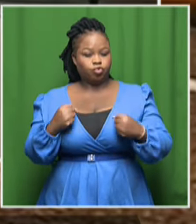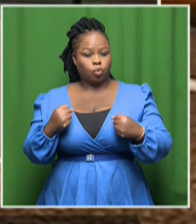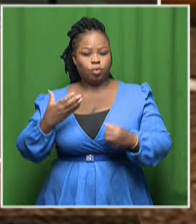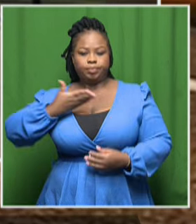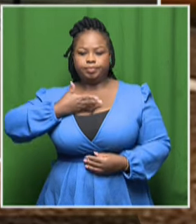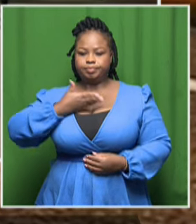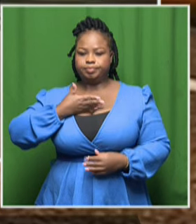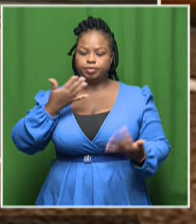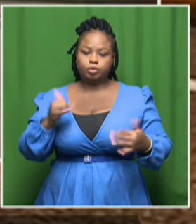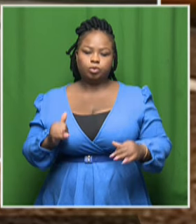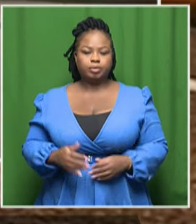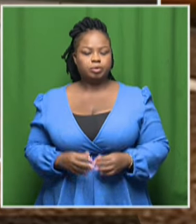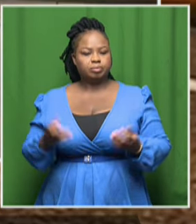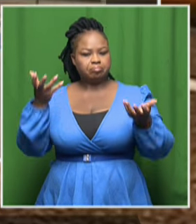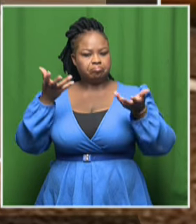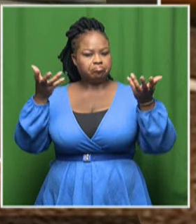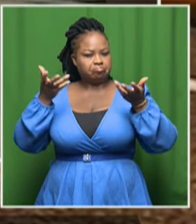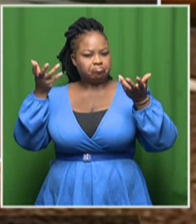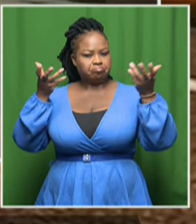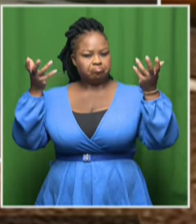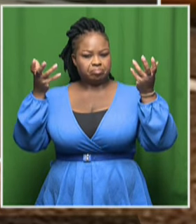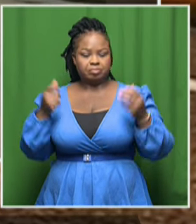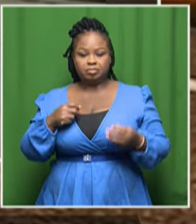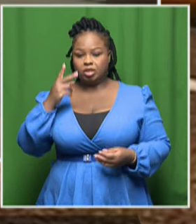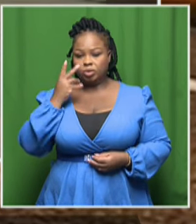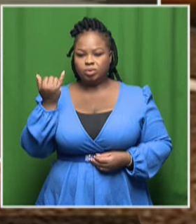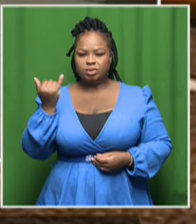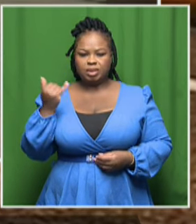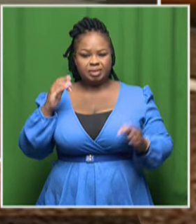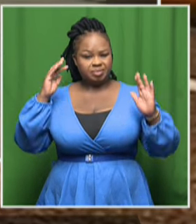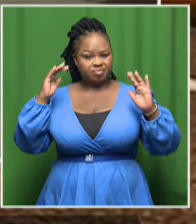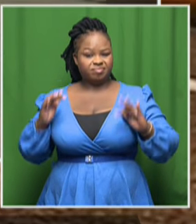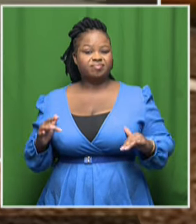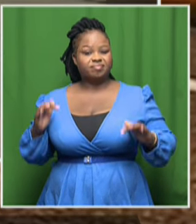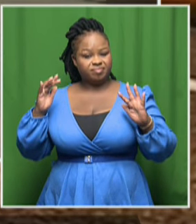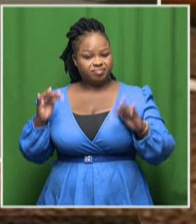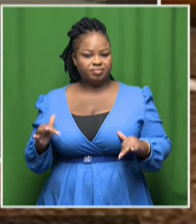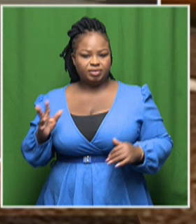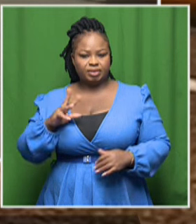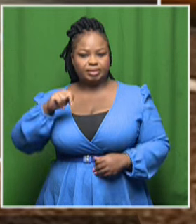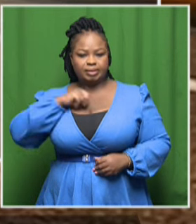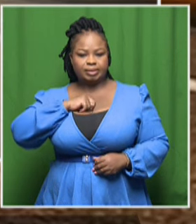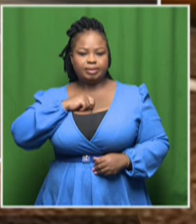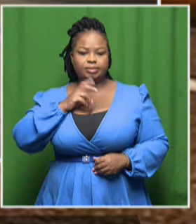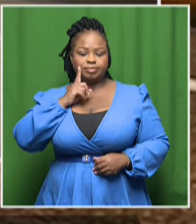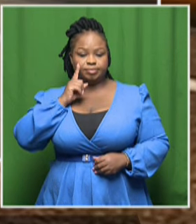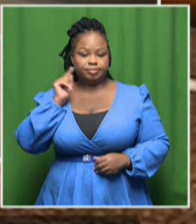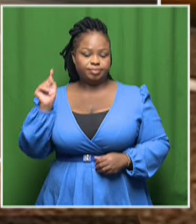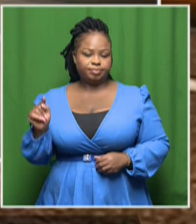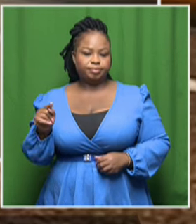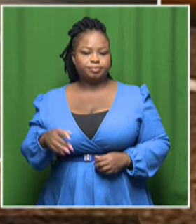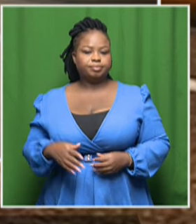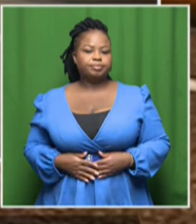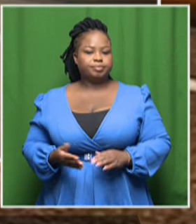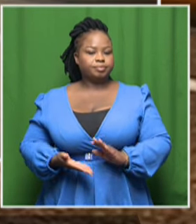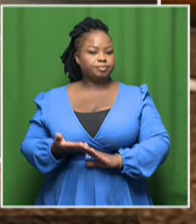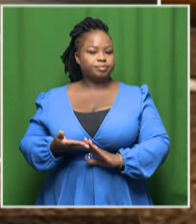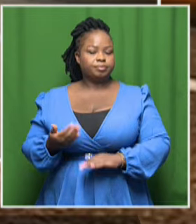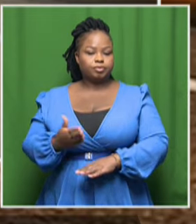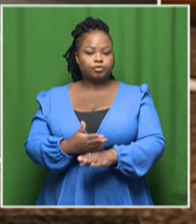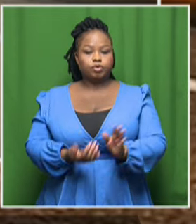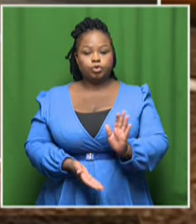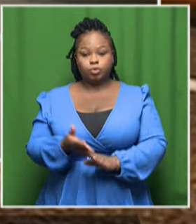of, overcast conditions with looks to be rain-bearing clouds there, doesn't it? So KZN, check your weather forecast and update before you